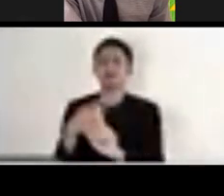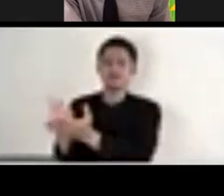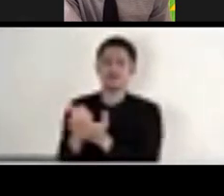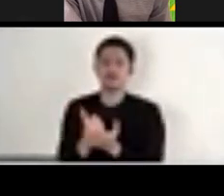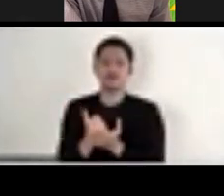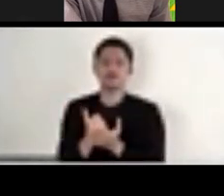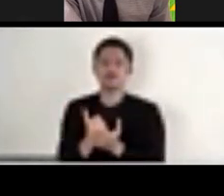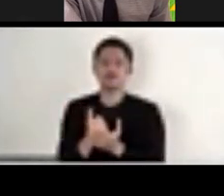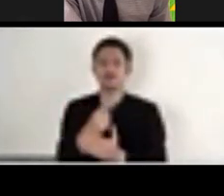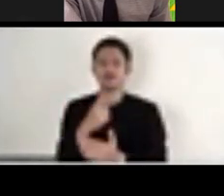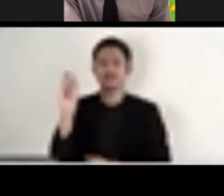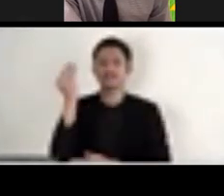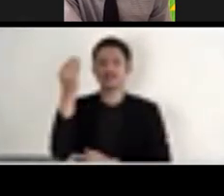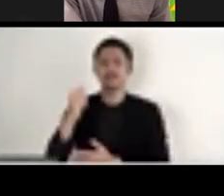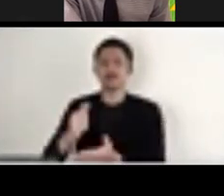Khair